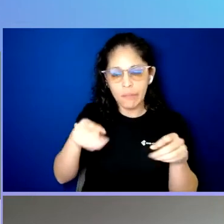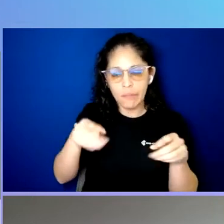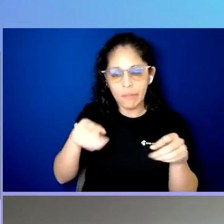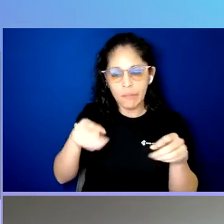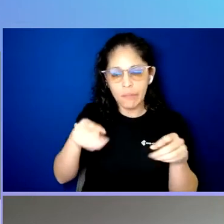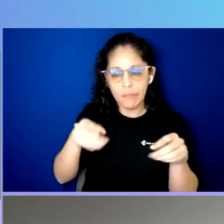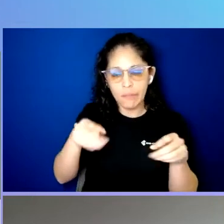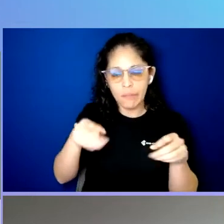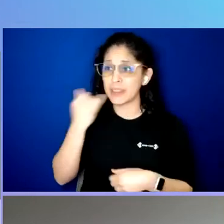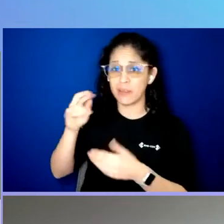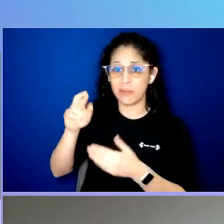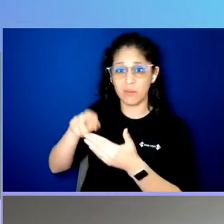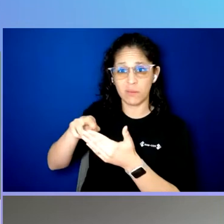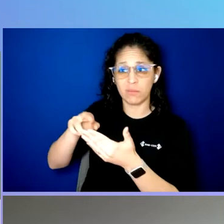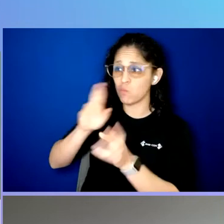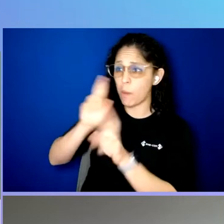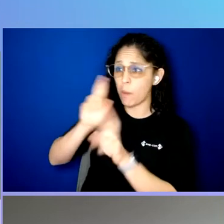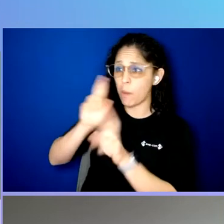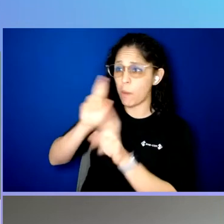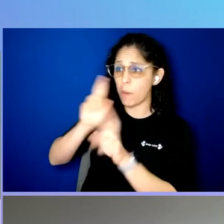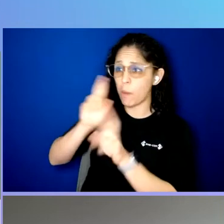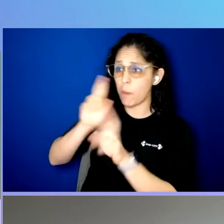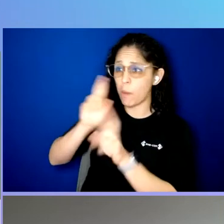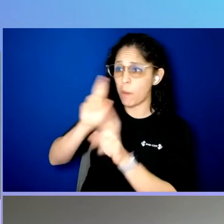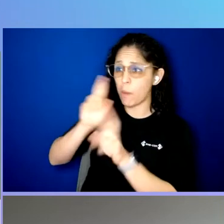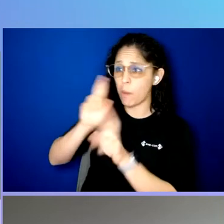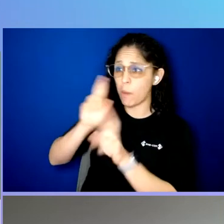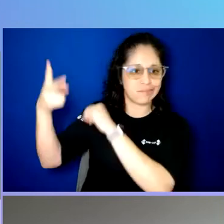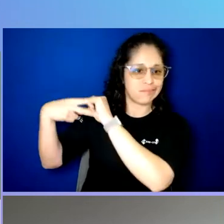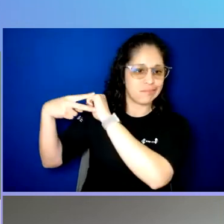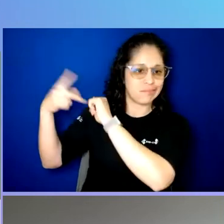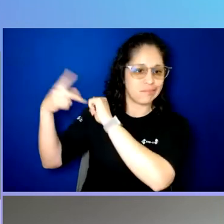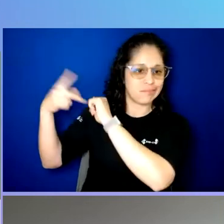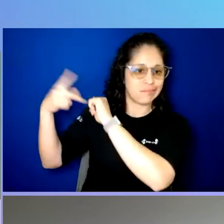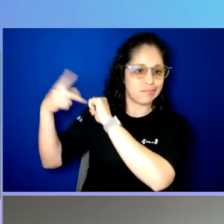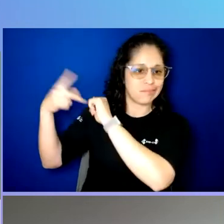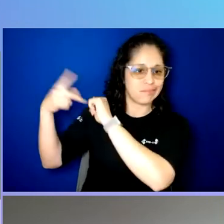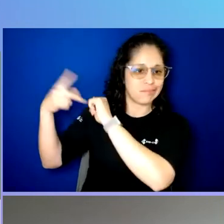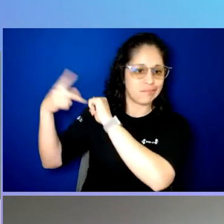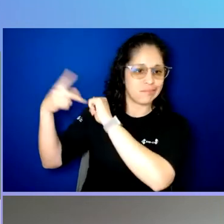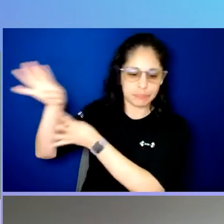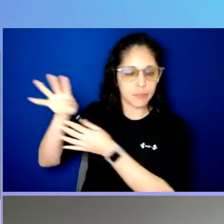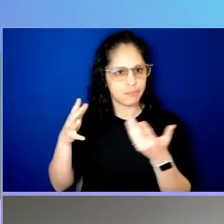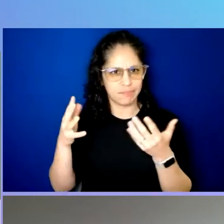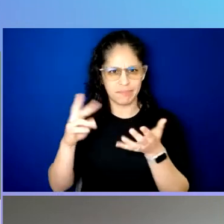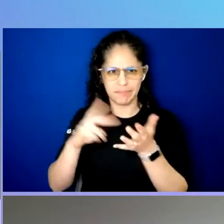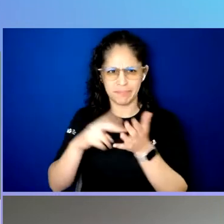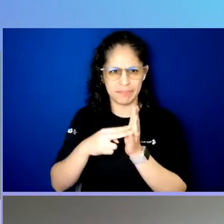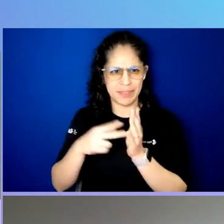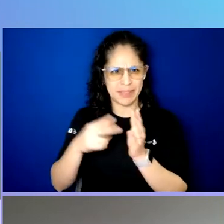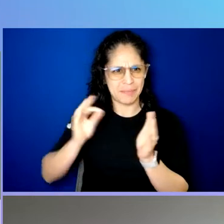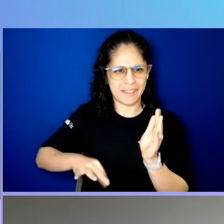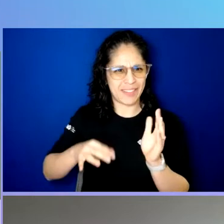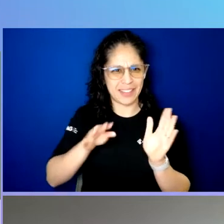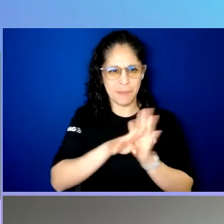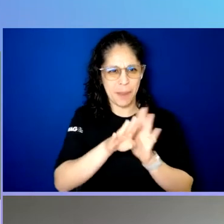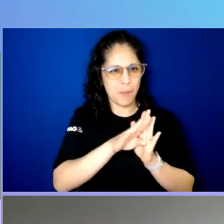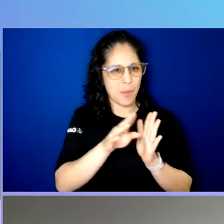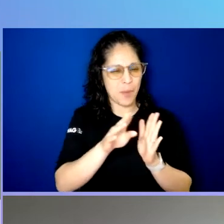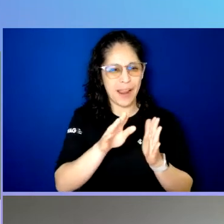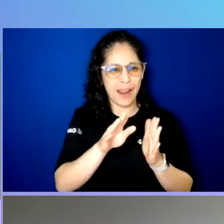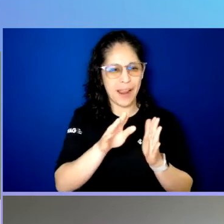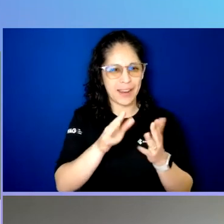somewhere, it doesn't bring any good to the development practice. So act on the insights